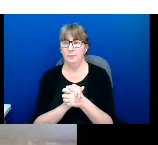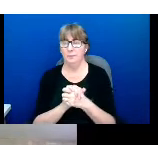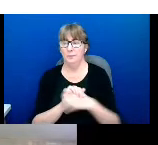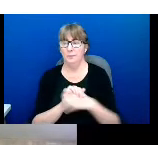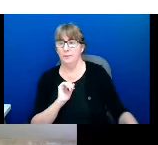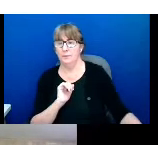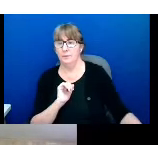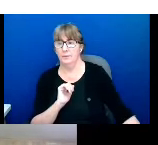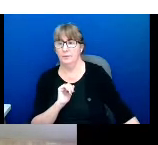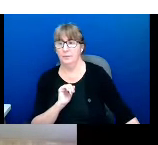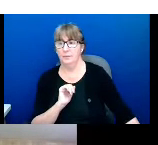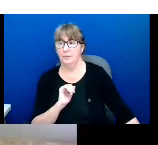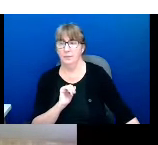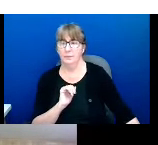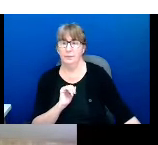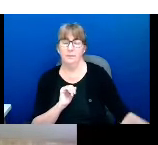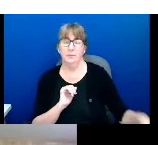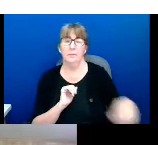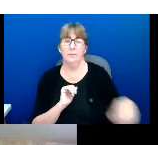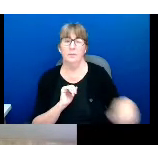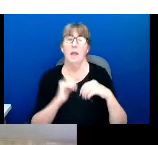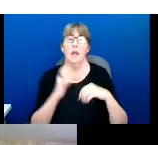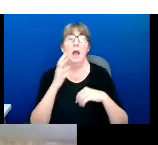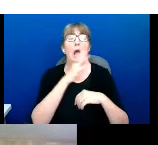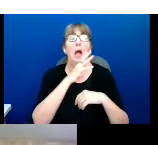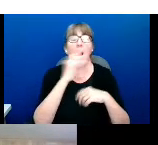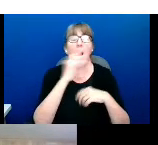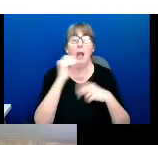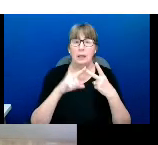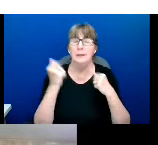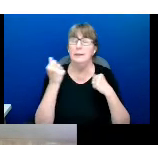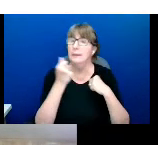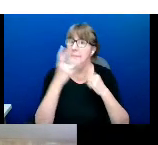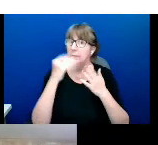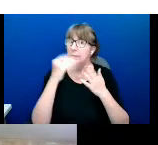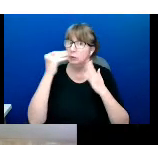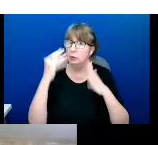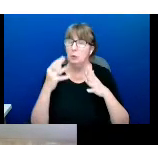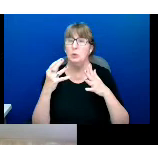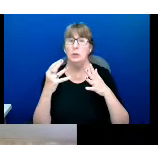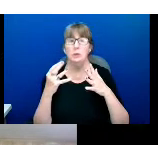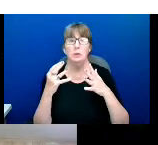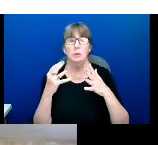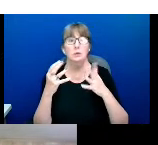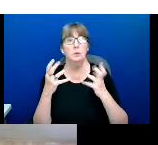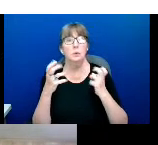We've also had several students that we would have loved to have hired